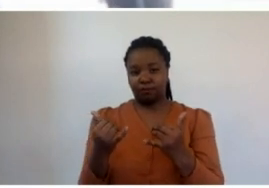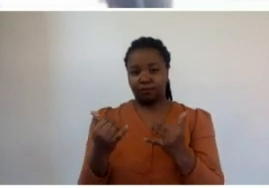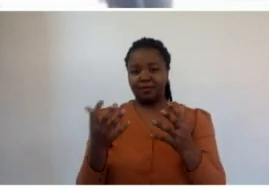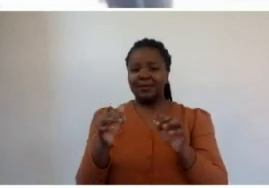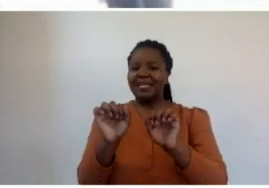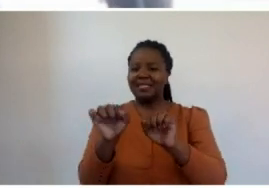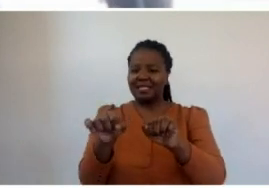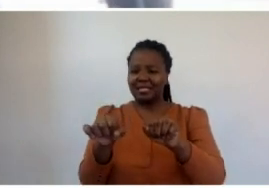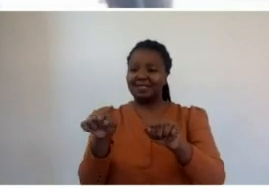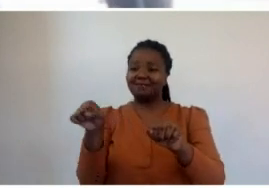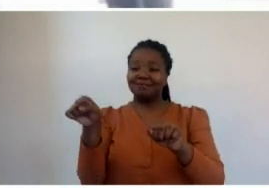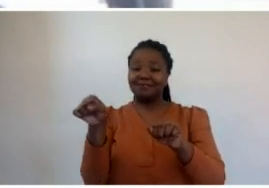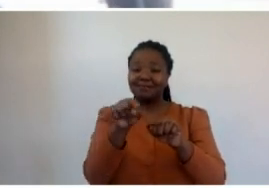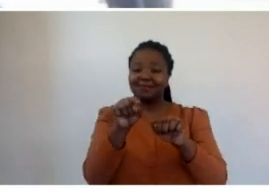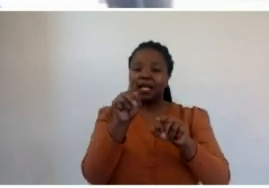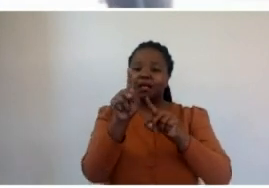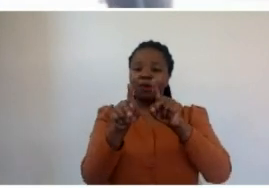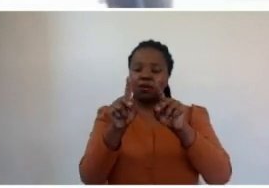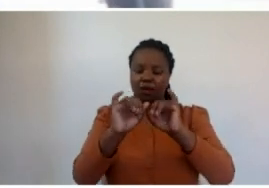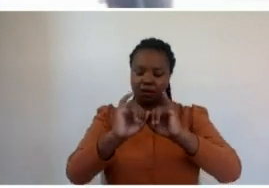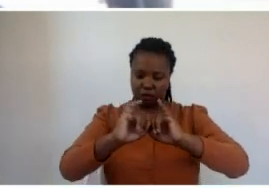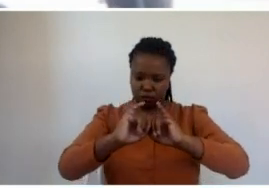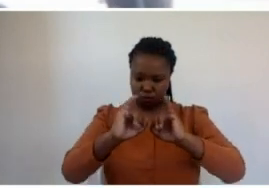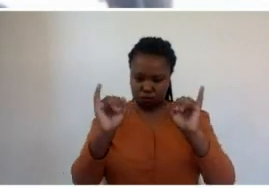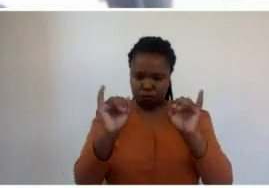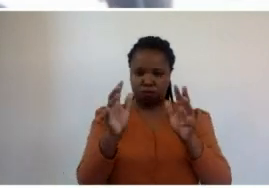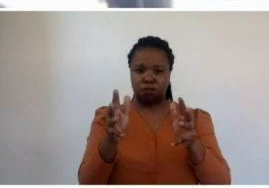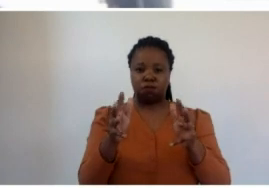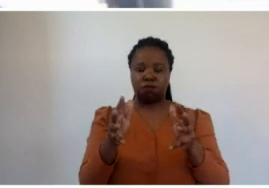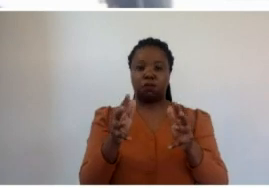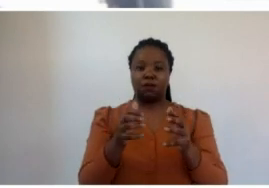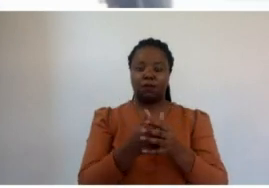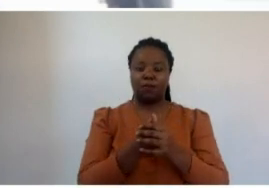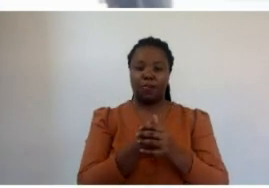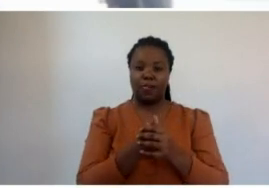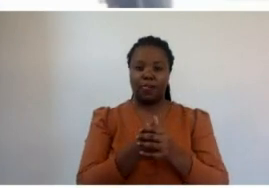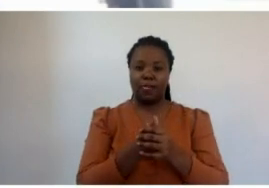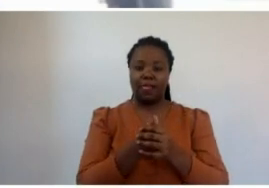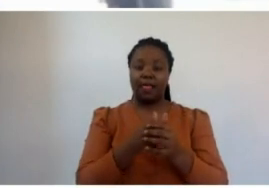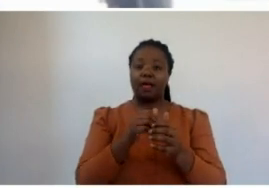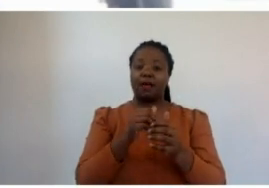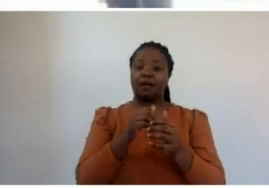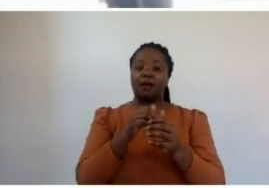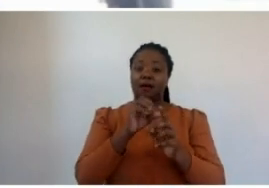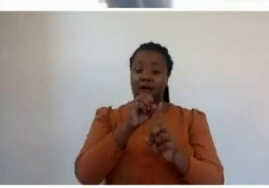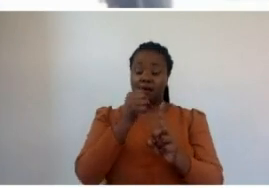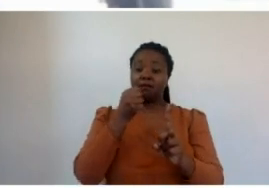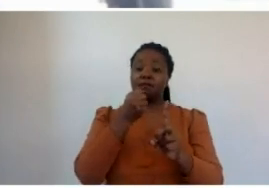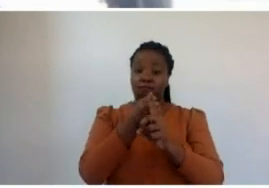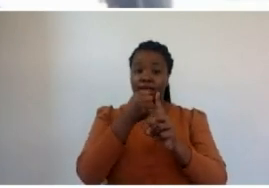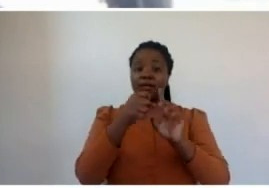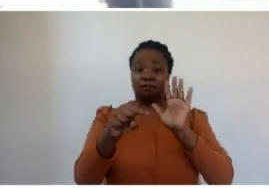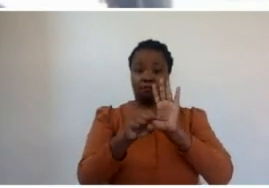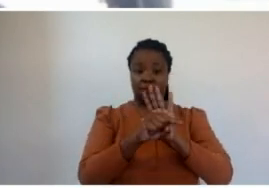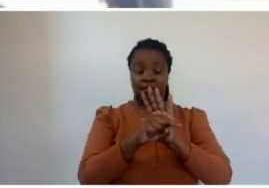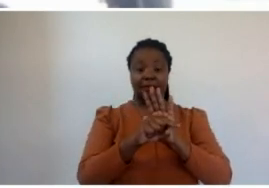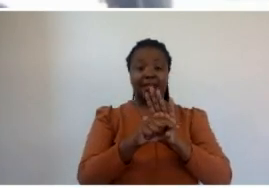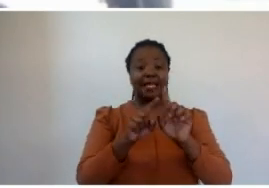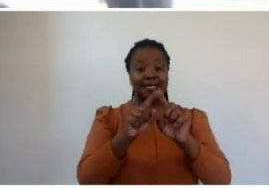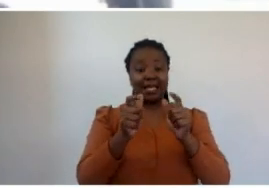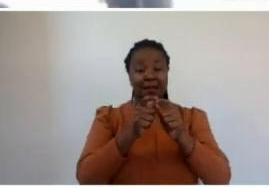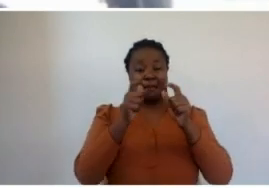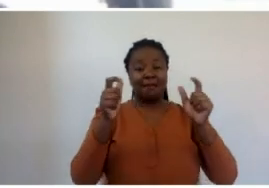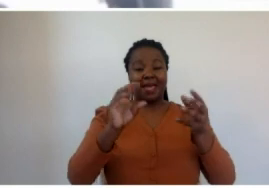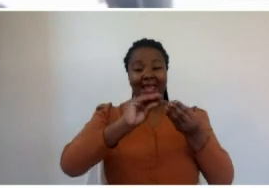most vulnerable people among other vulnerable people. And a very significant number of people who are refugees and displaced in their